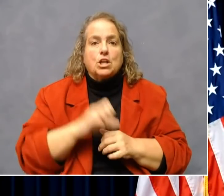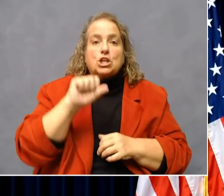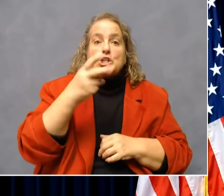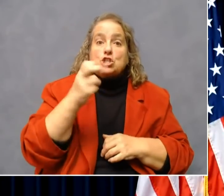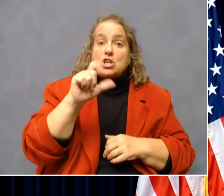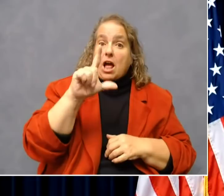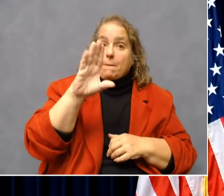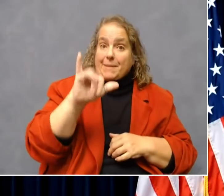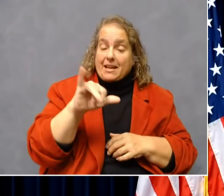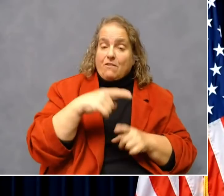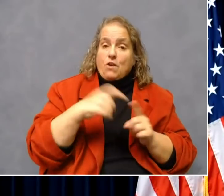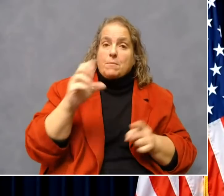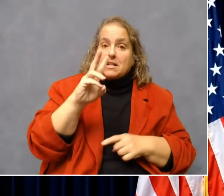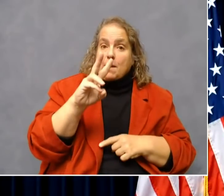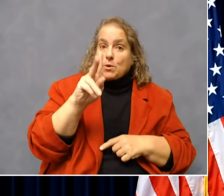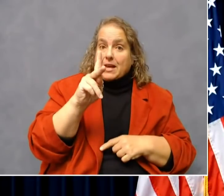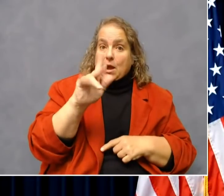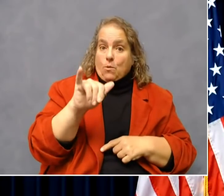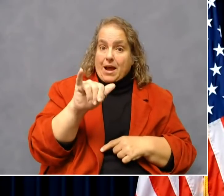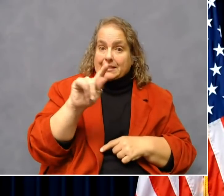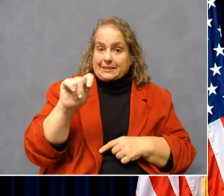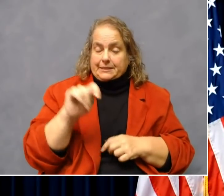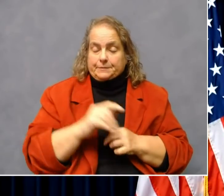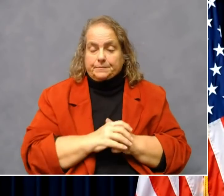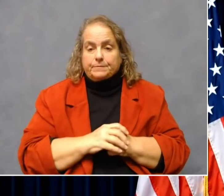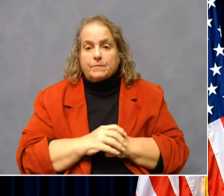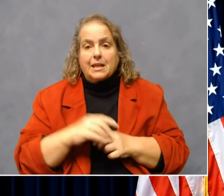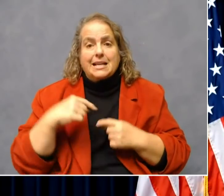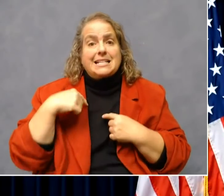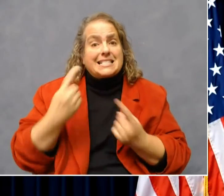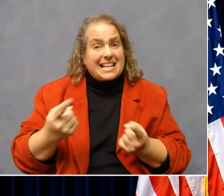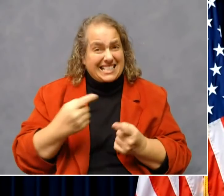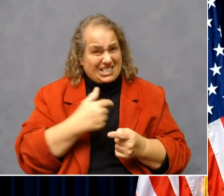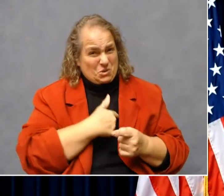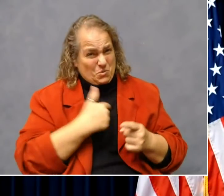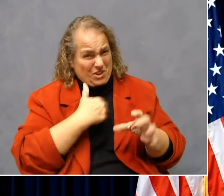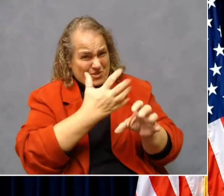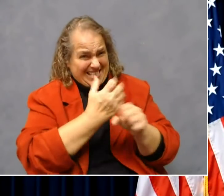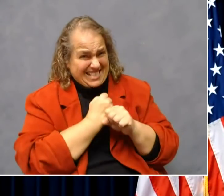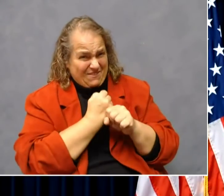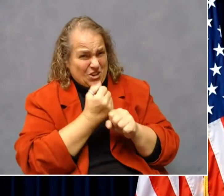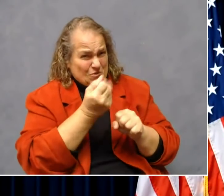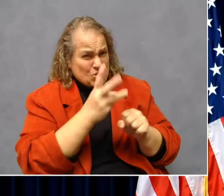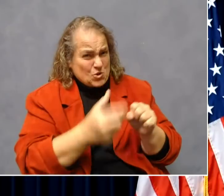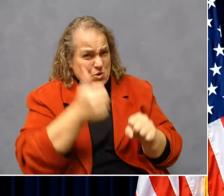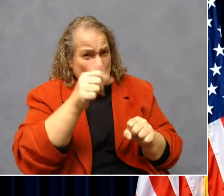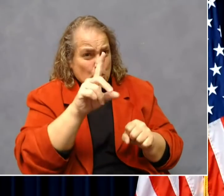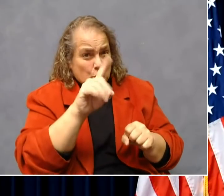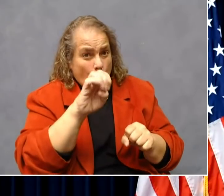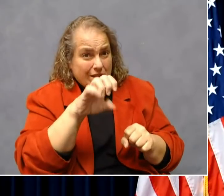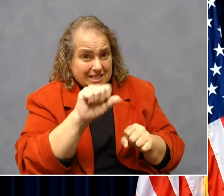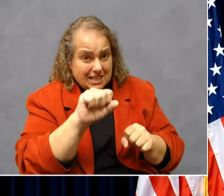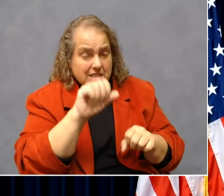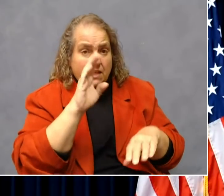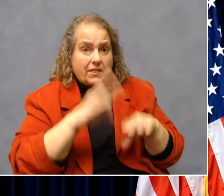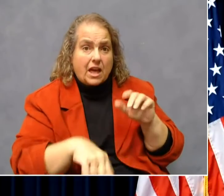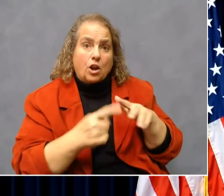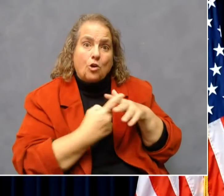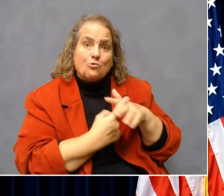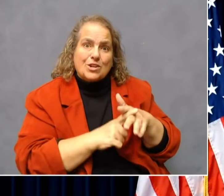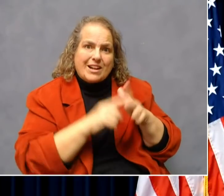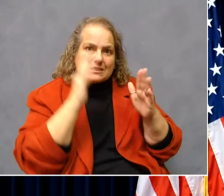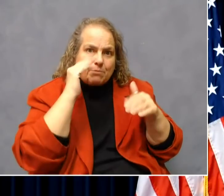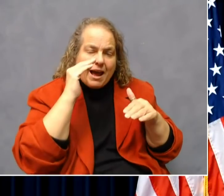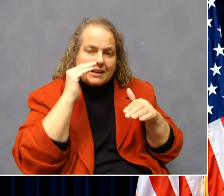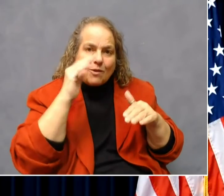Hi, Governor. Since we are receiving fewer doses than originally expected, do we have any sort of timeline on